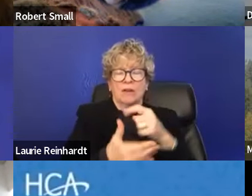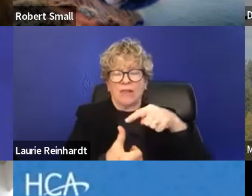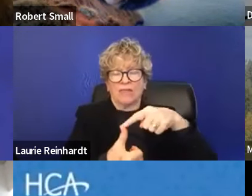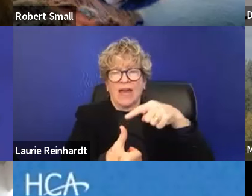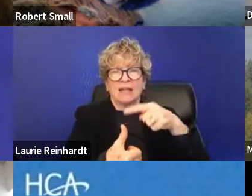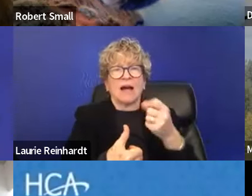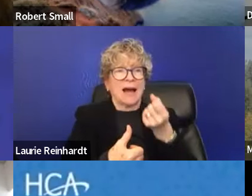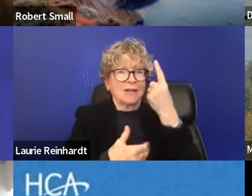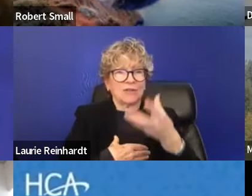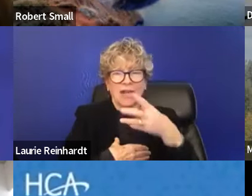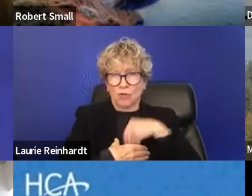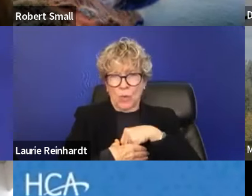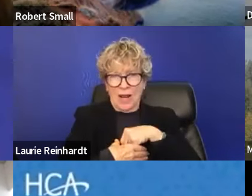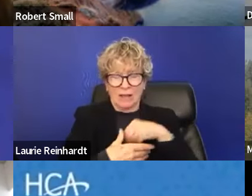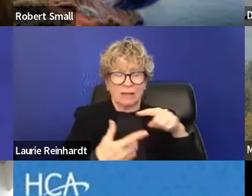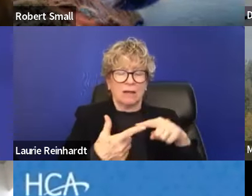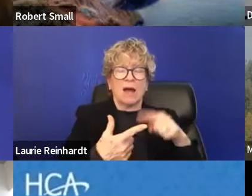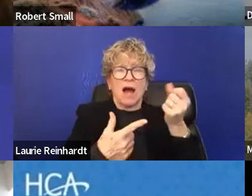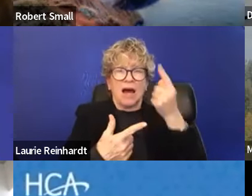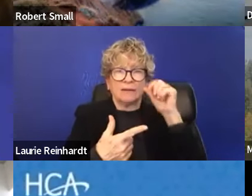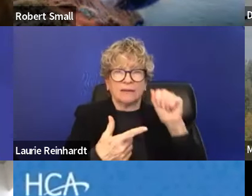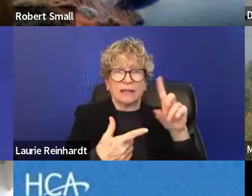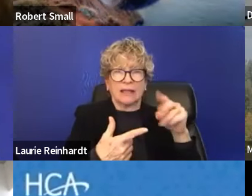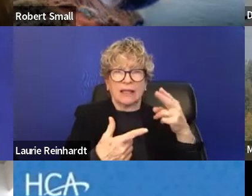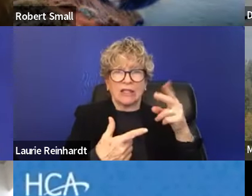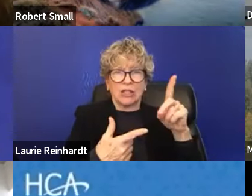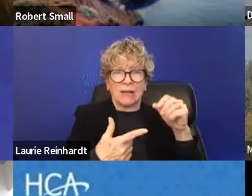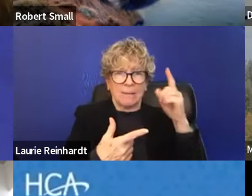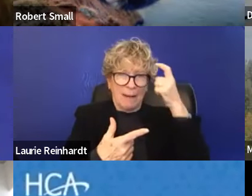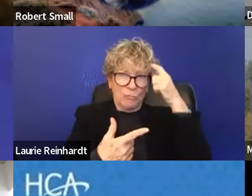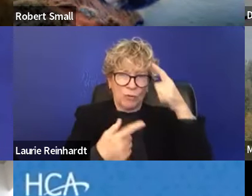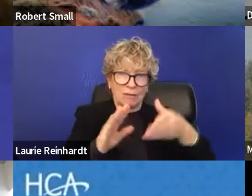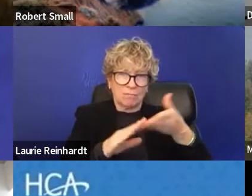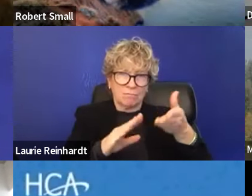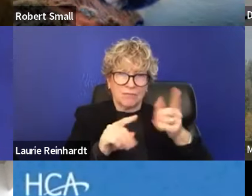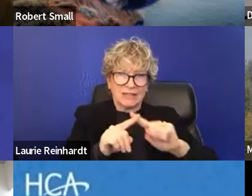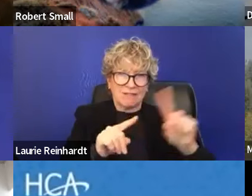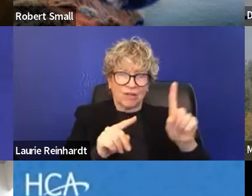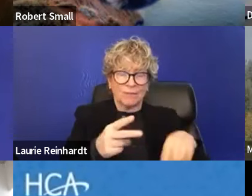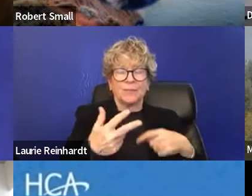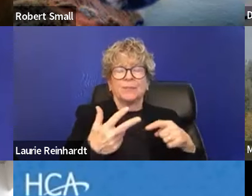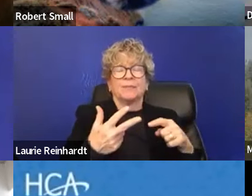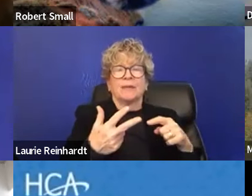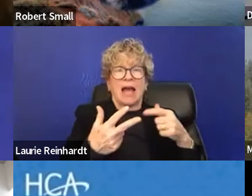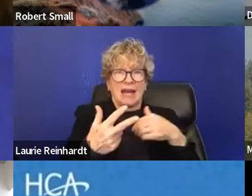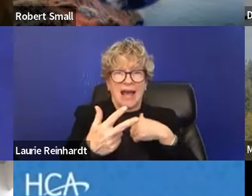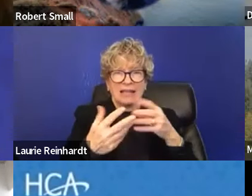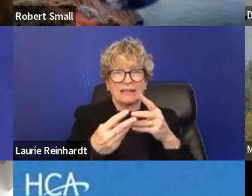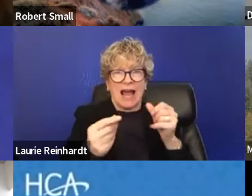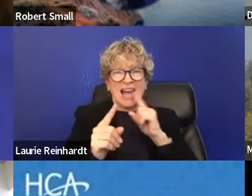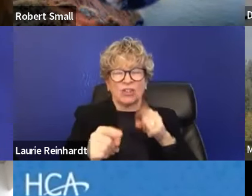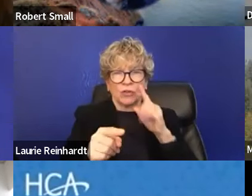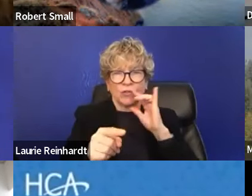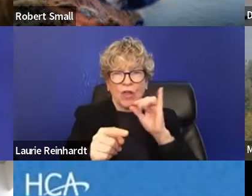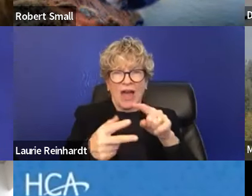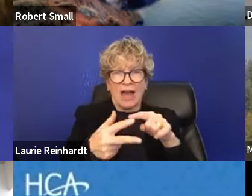competent, knows about how ADHD makes my brain different and can come up with solutions for those challenges, and knows